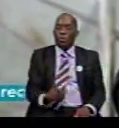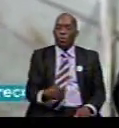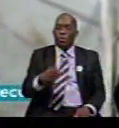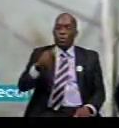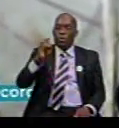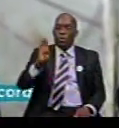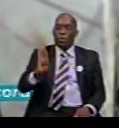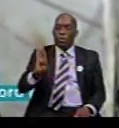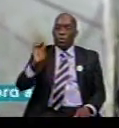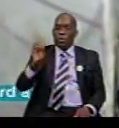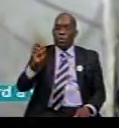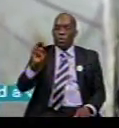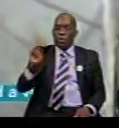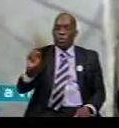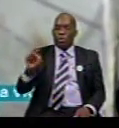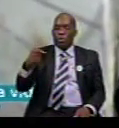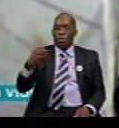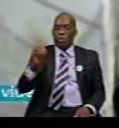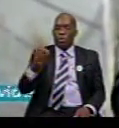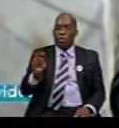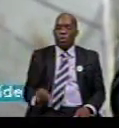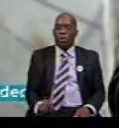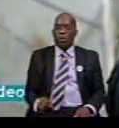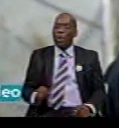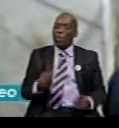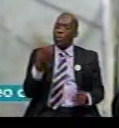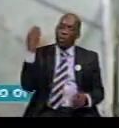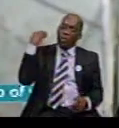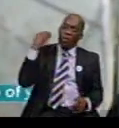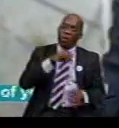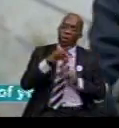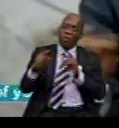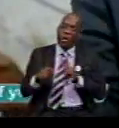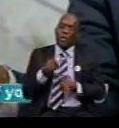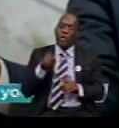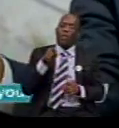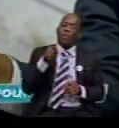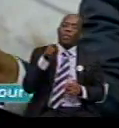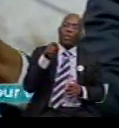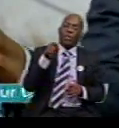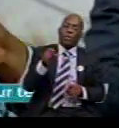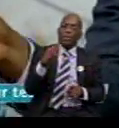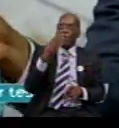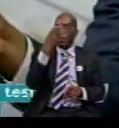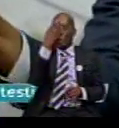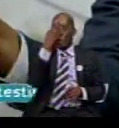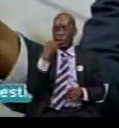tele tele tin ba ti sun mi ni le ronun sun mama yi kakiri